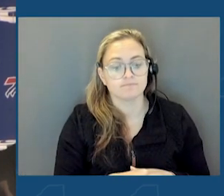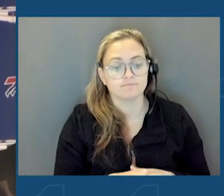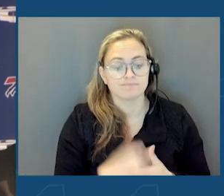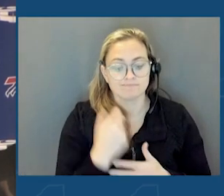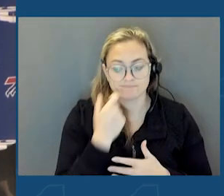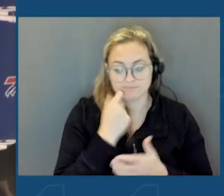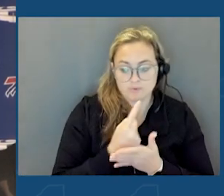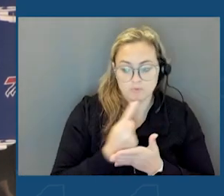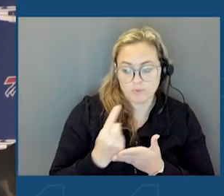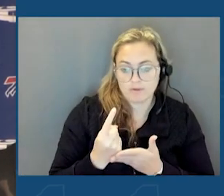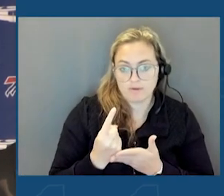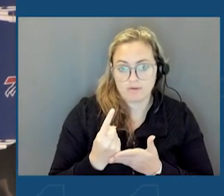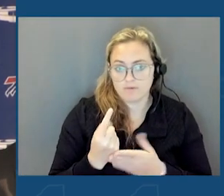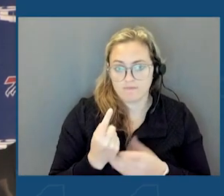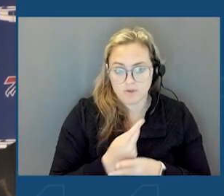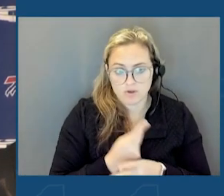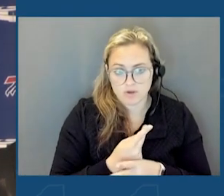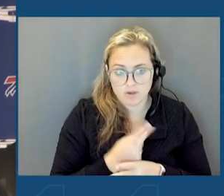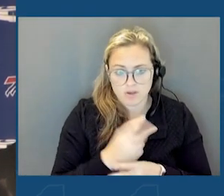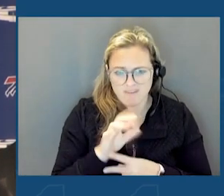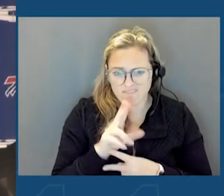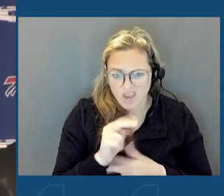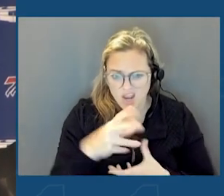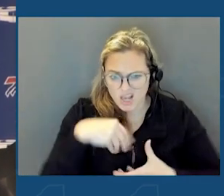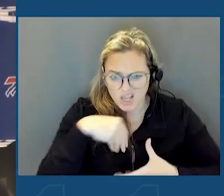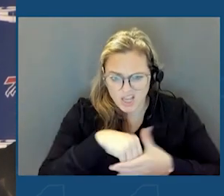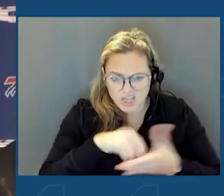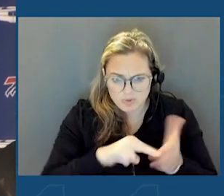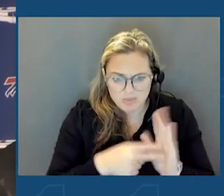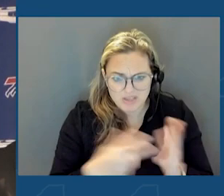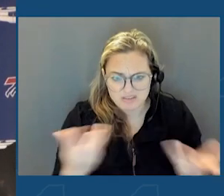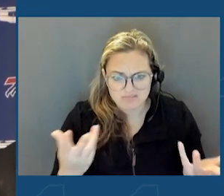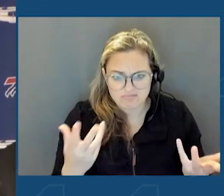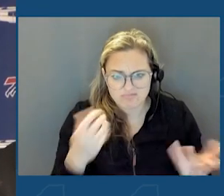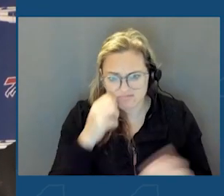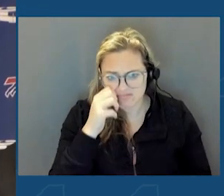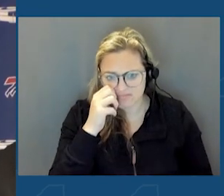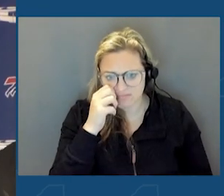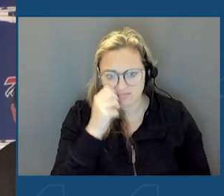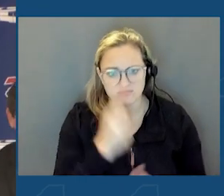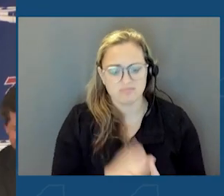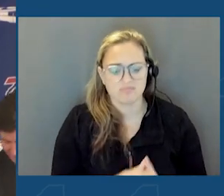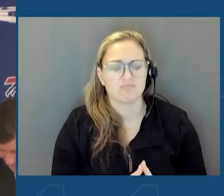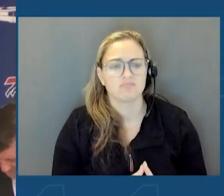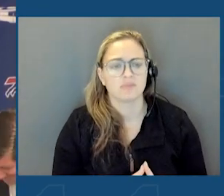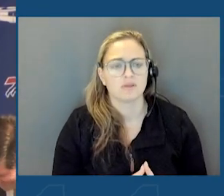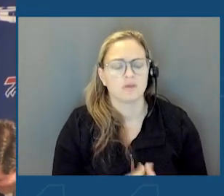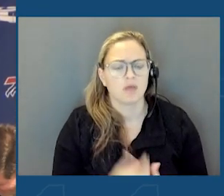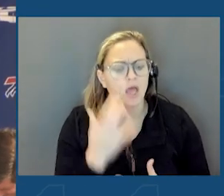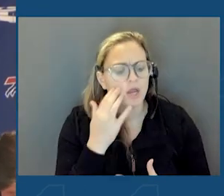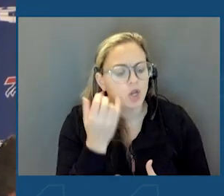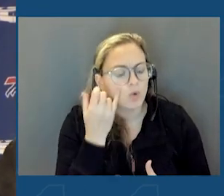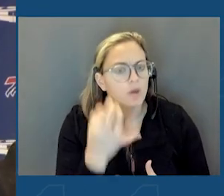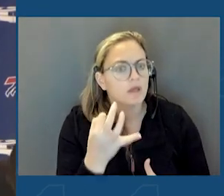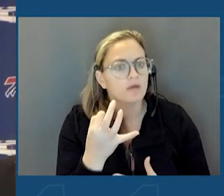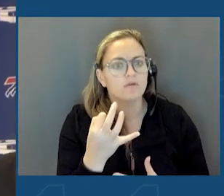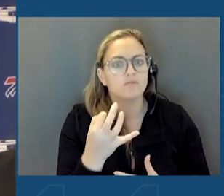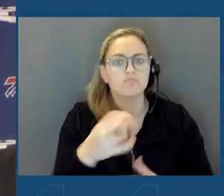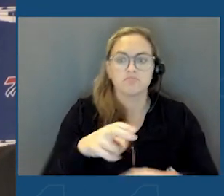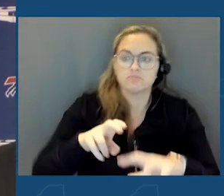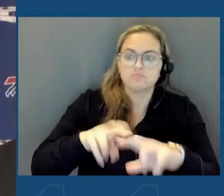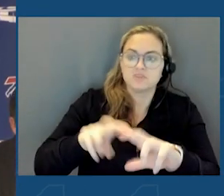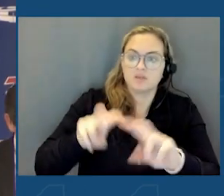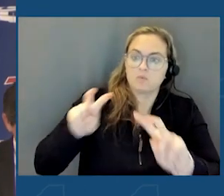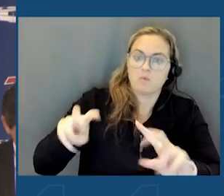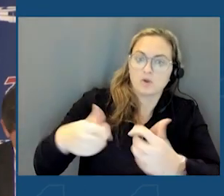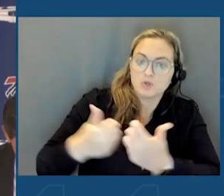asking what the hell fan engagement is. I know if you're in a seat at the stadium,